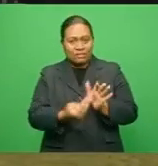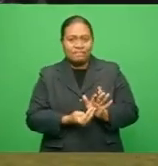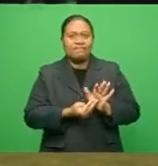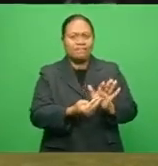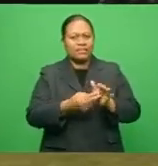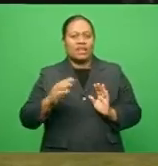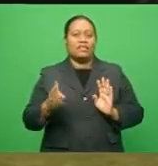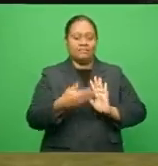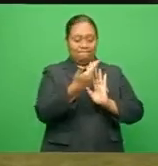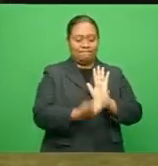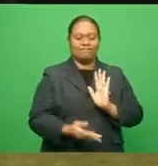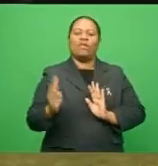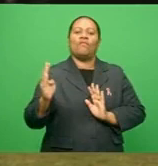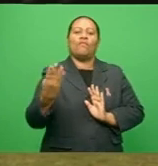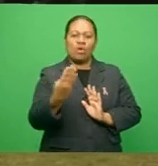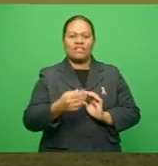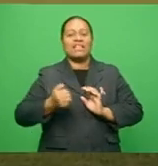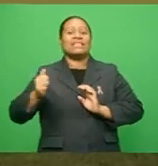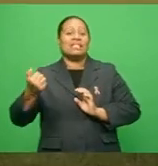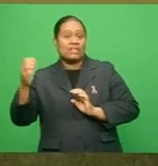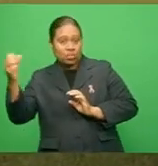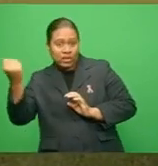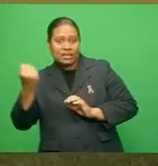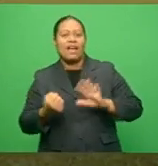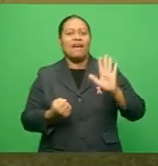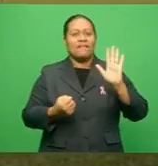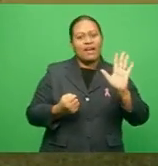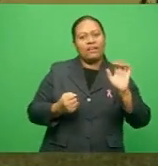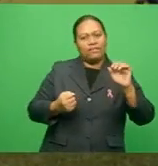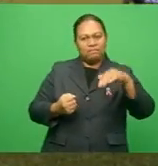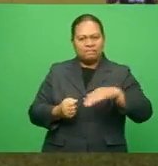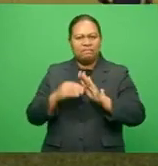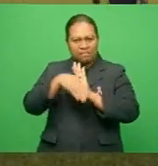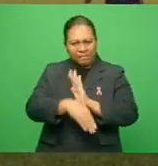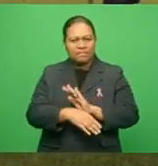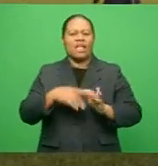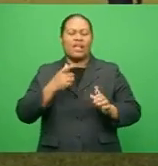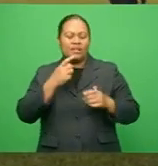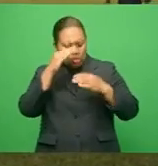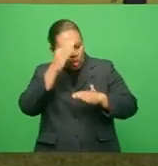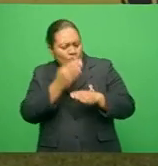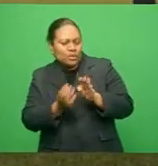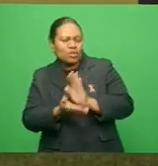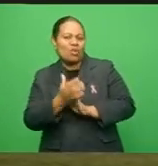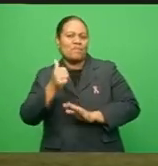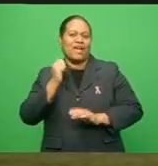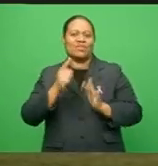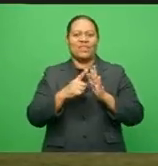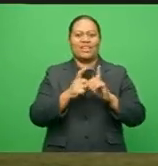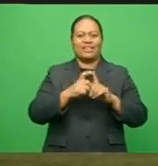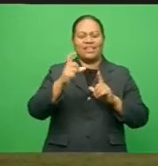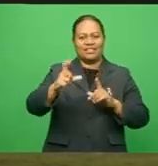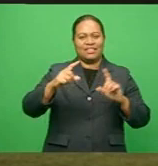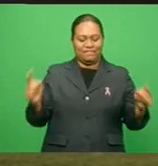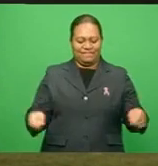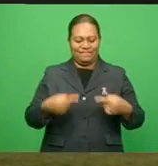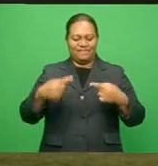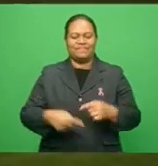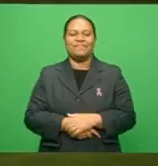fourth on the ladder with 6 wins and 5 losses, will be aiming to get back on track following a dismal IDC